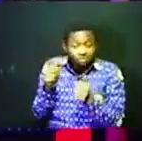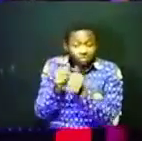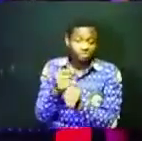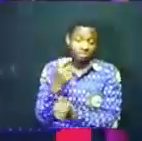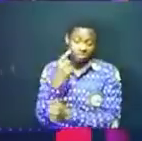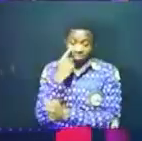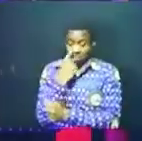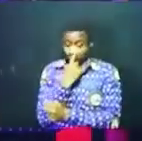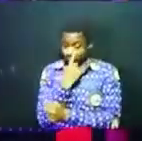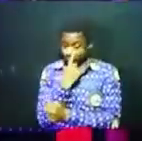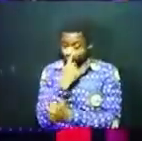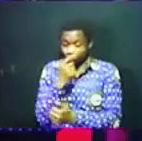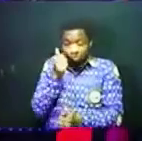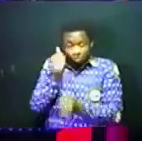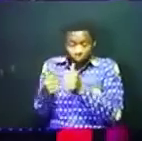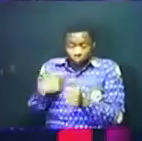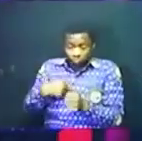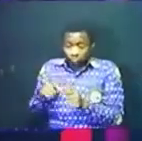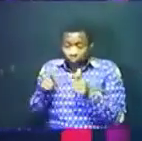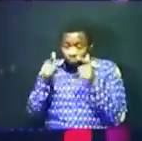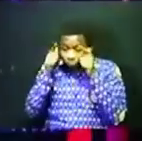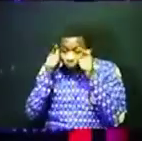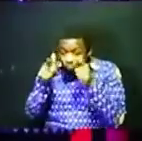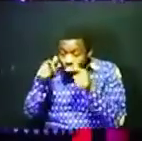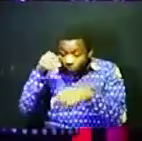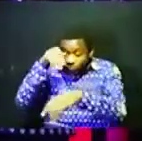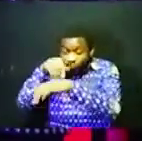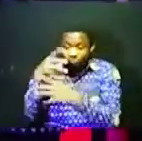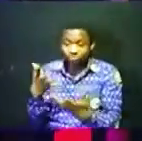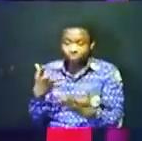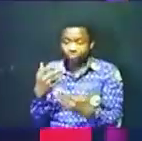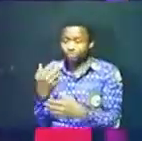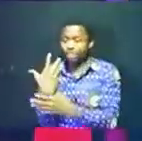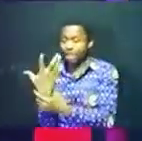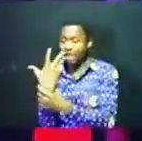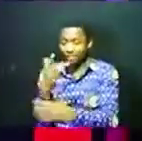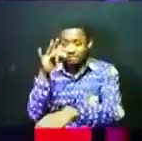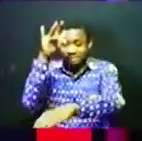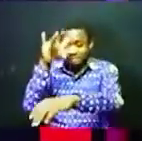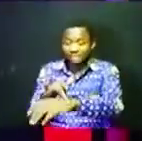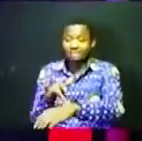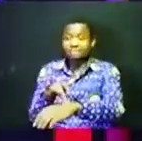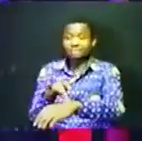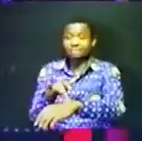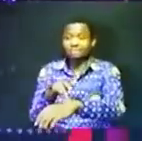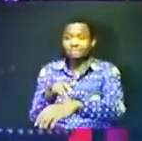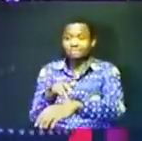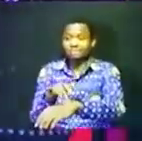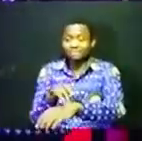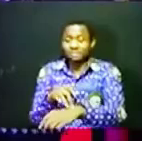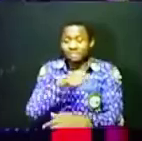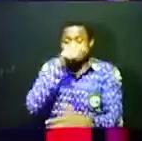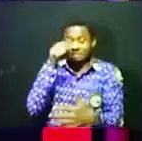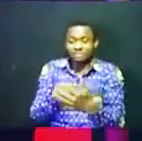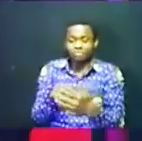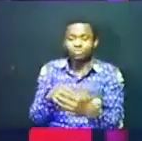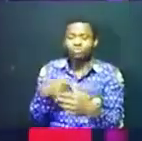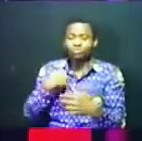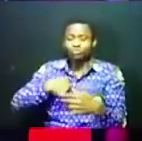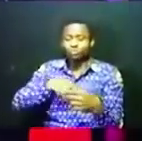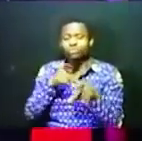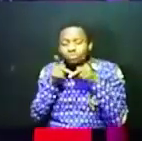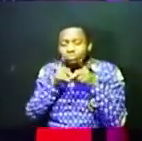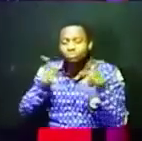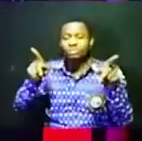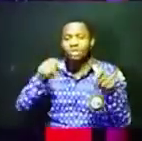eyes, which we have looked at and our hands have touched. This is what we proclaim concerning